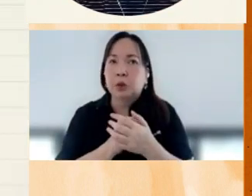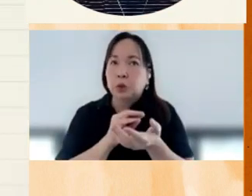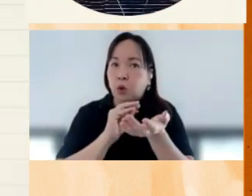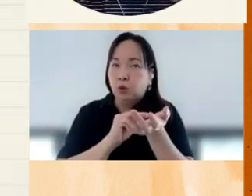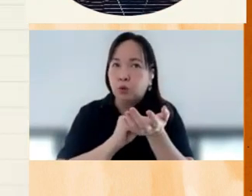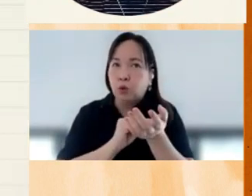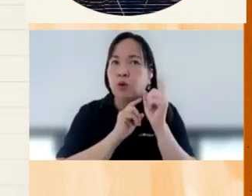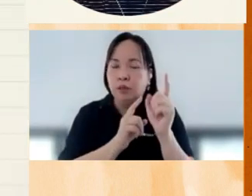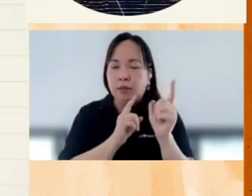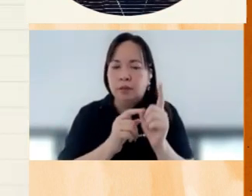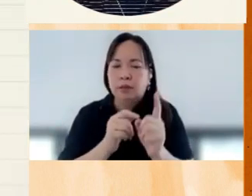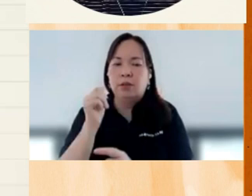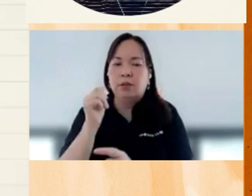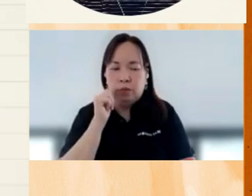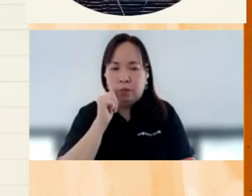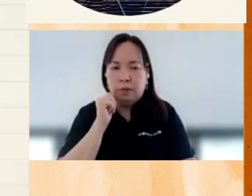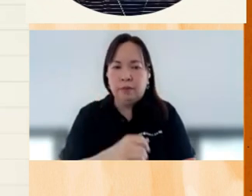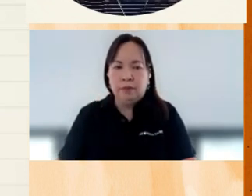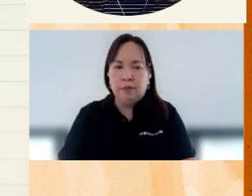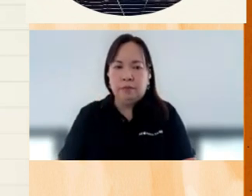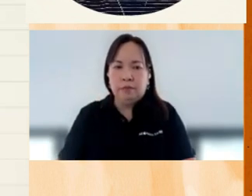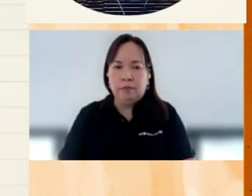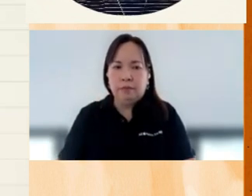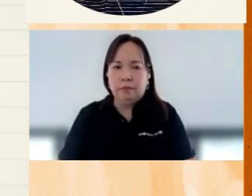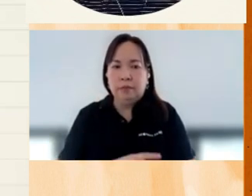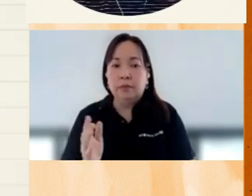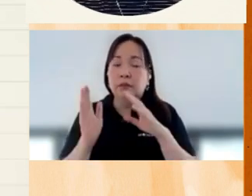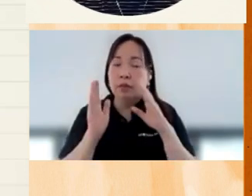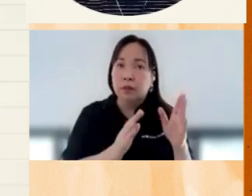those parents with concerns? Of course,